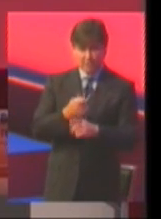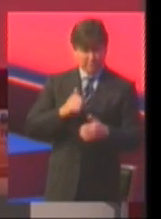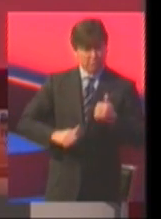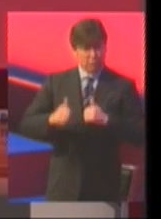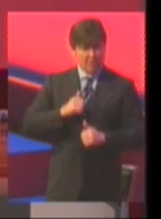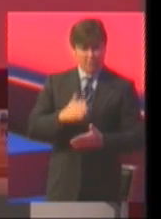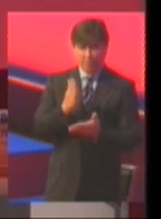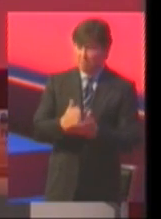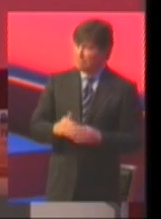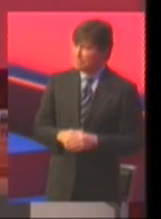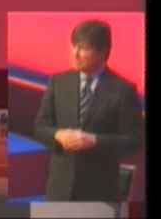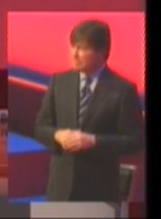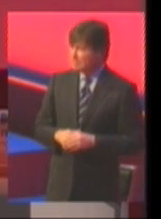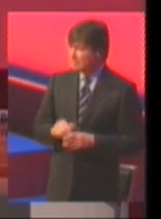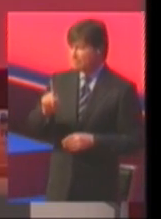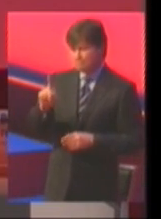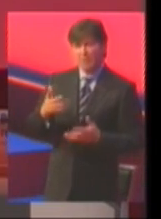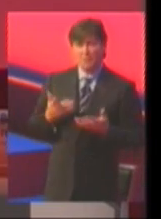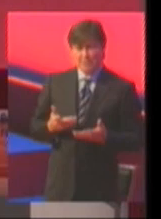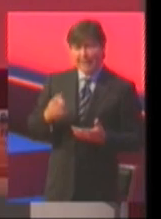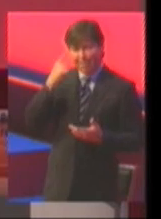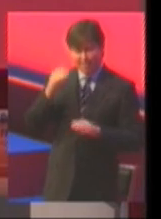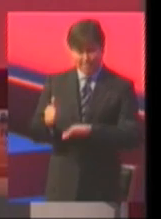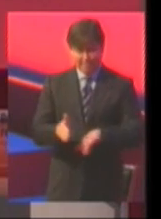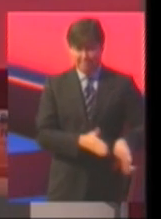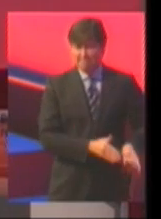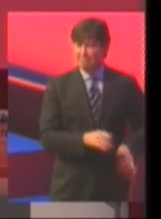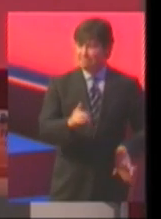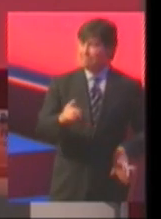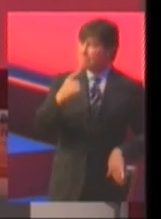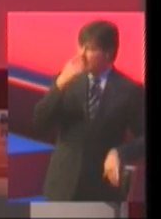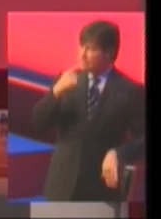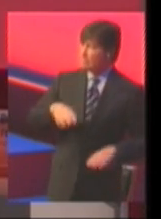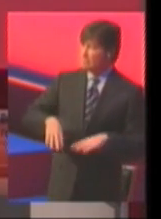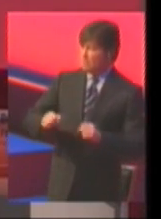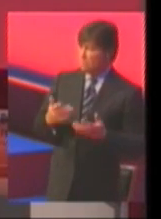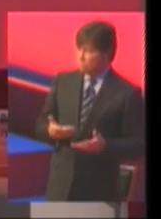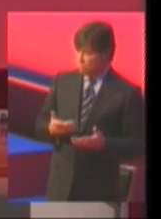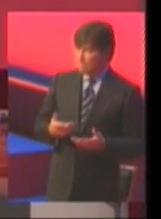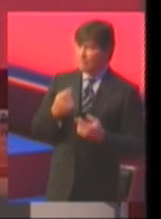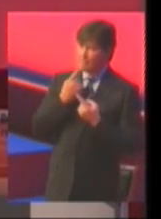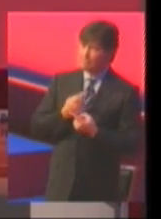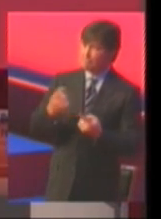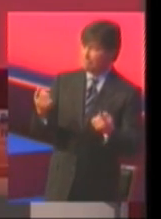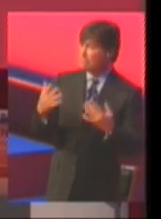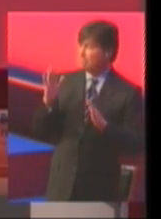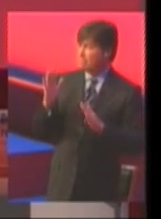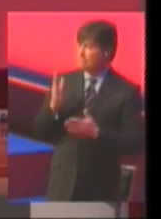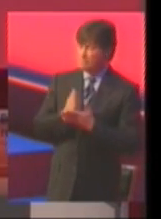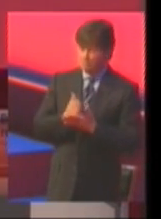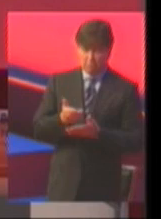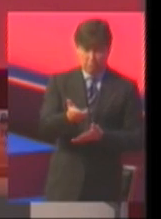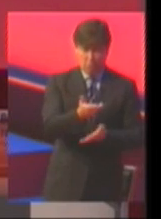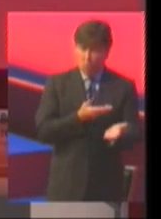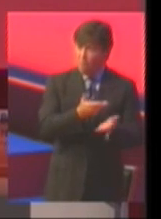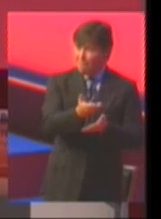on that journey. But today I want to do something different. I want to start instead by sharing with you a conversation that I had